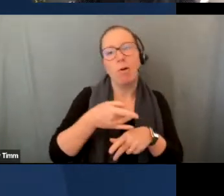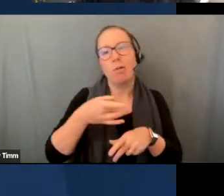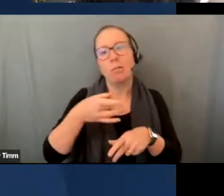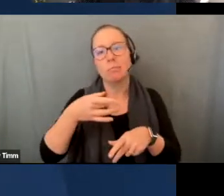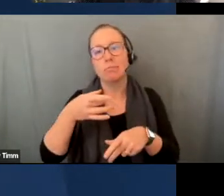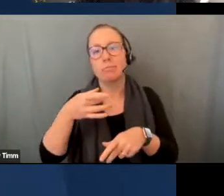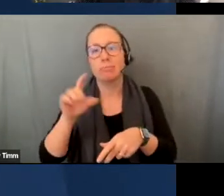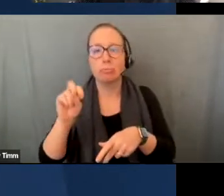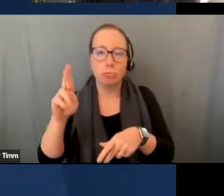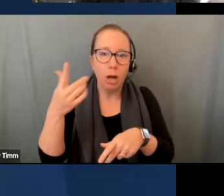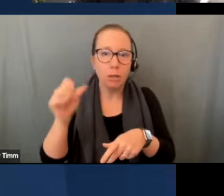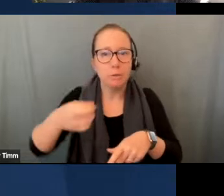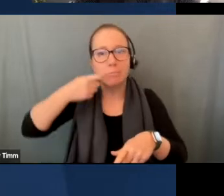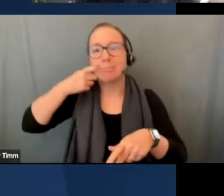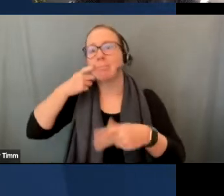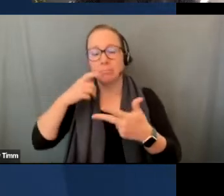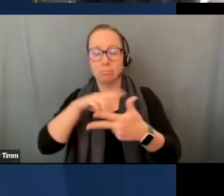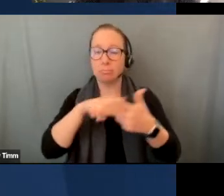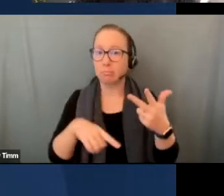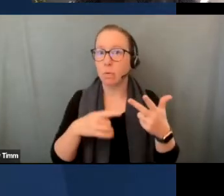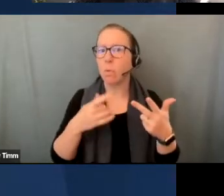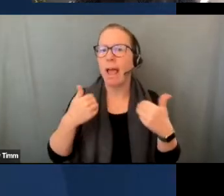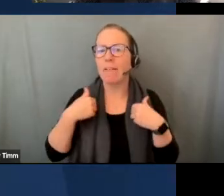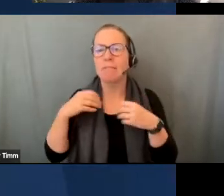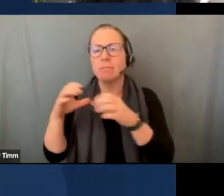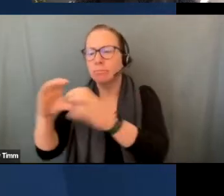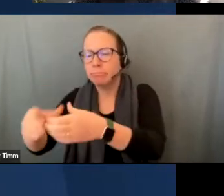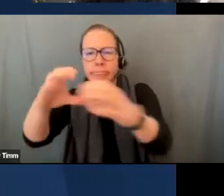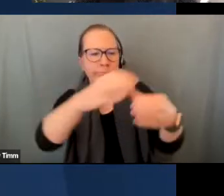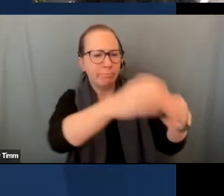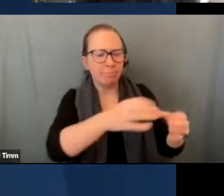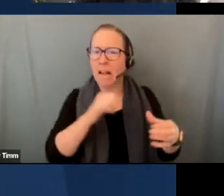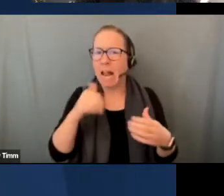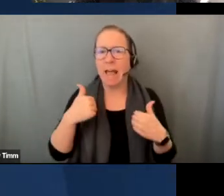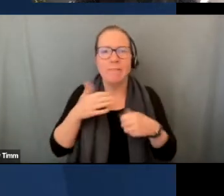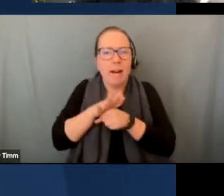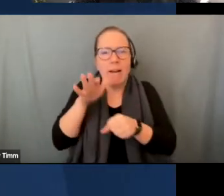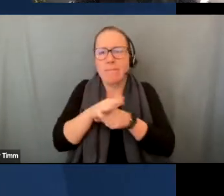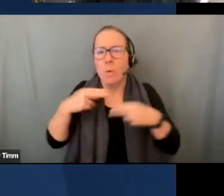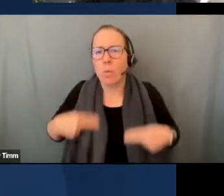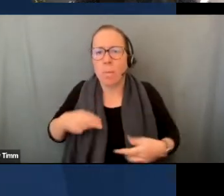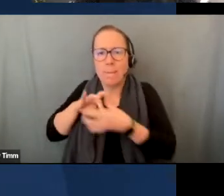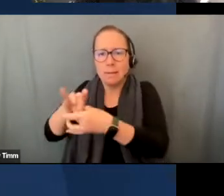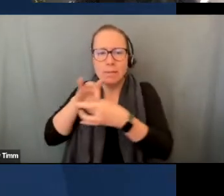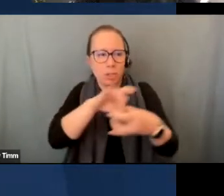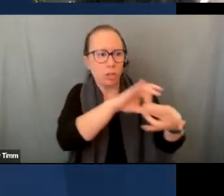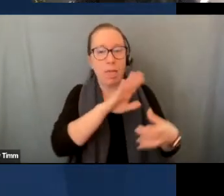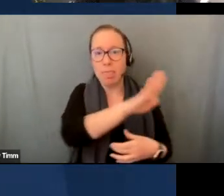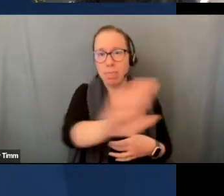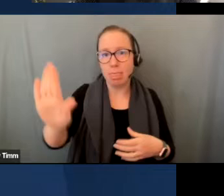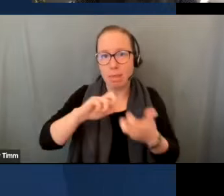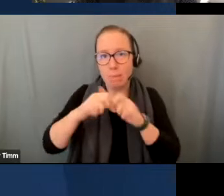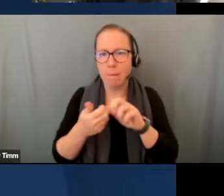of individuals who really lack human connection and whose problems are exacerbated by